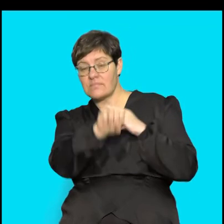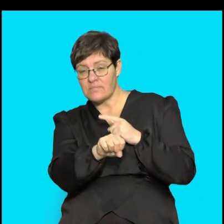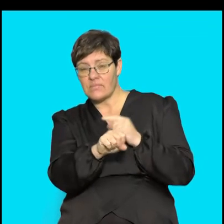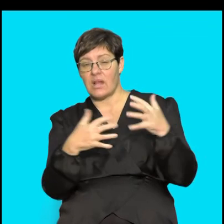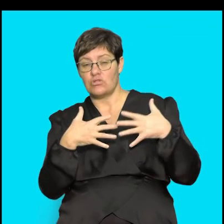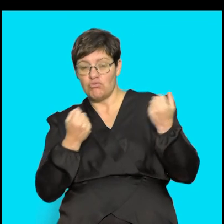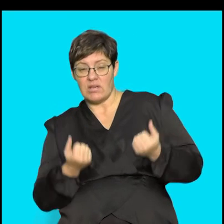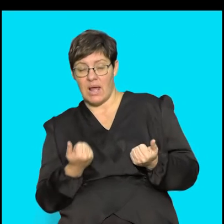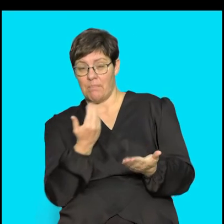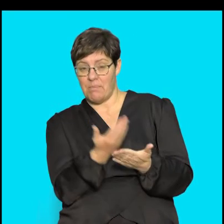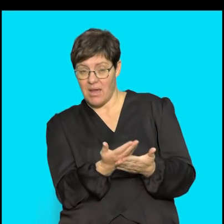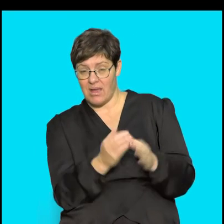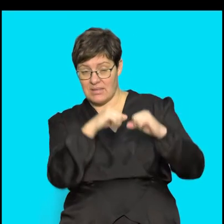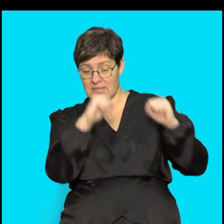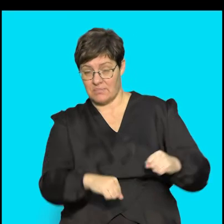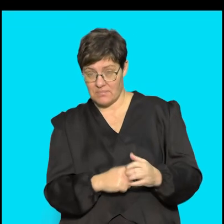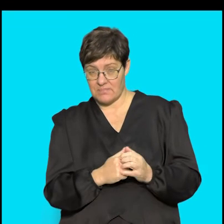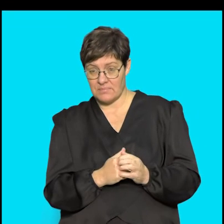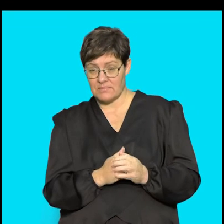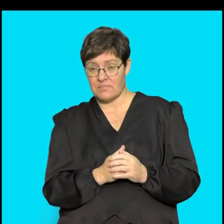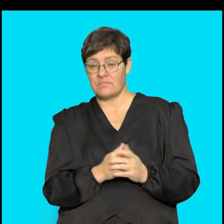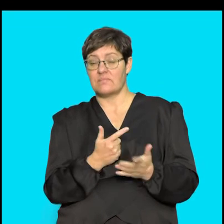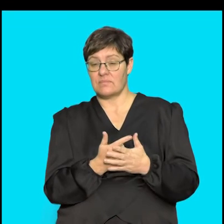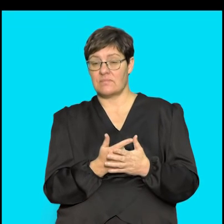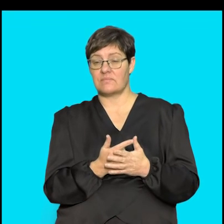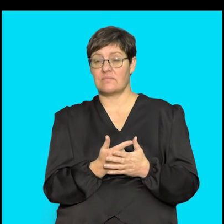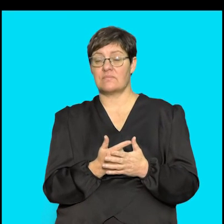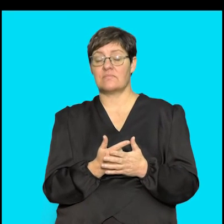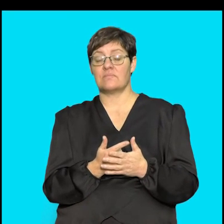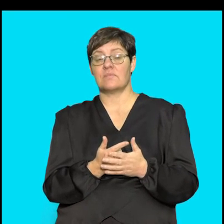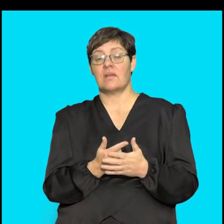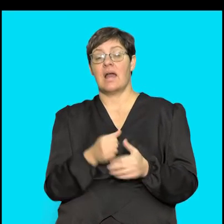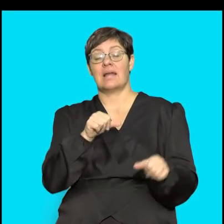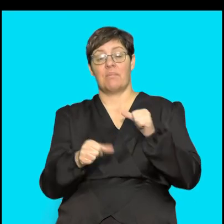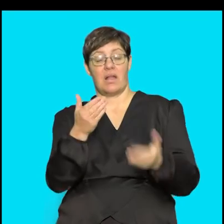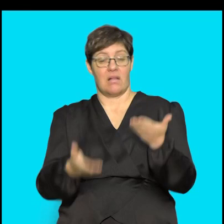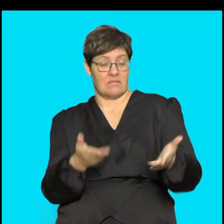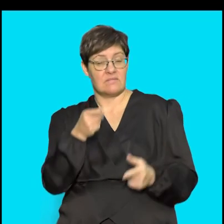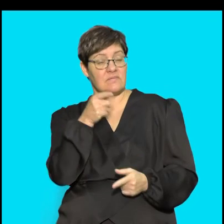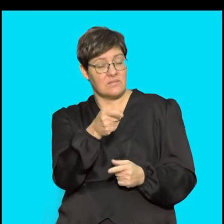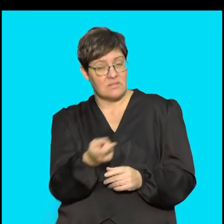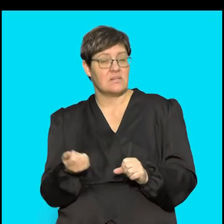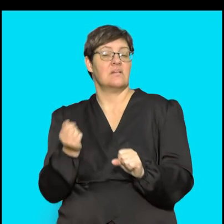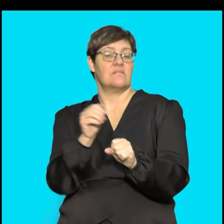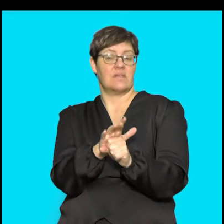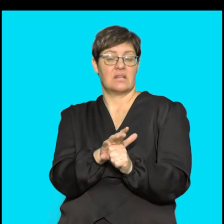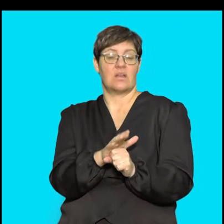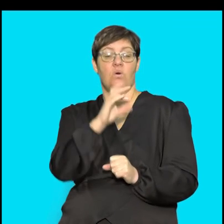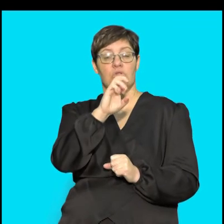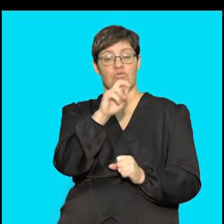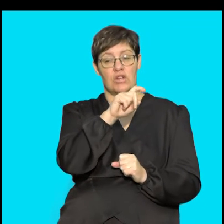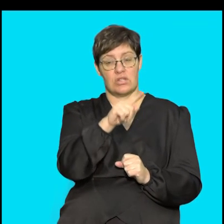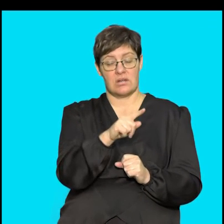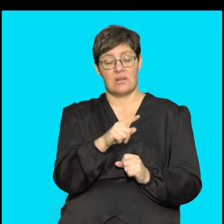Recognize how a stress is applied to a system when it's in chemical equilibrium and how that will affect